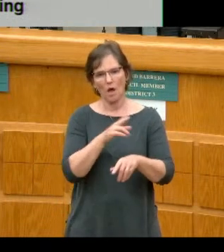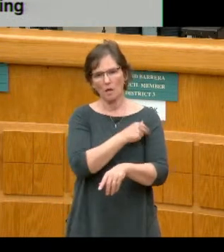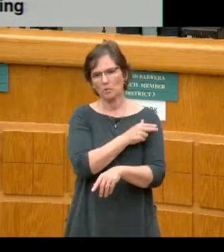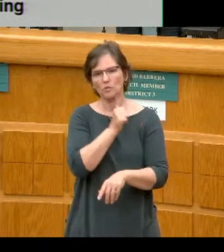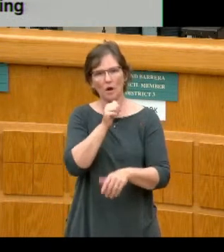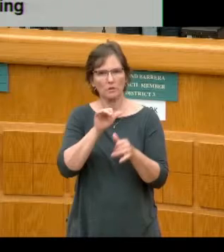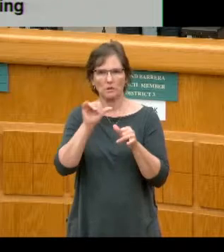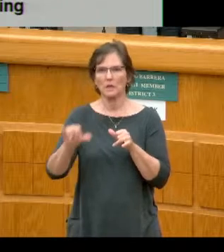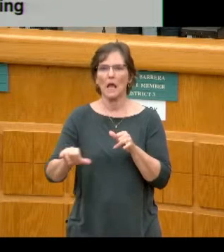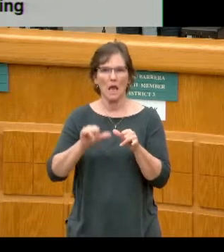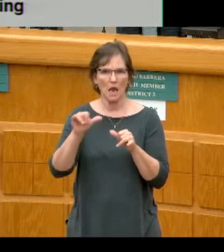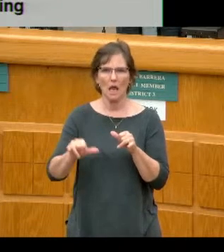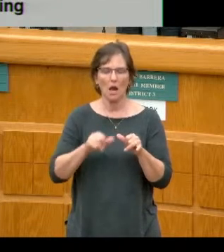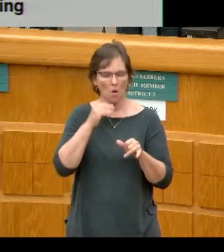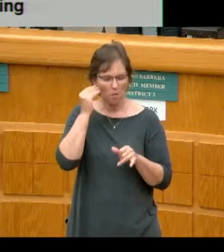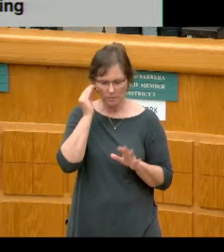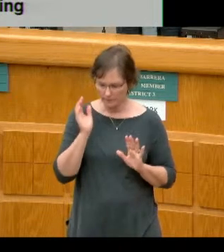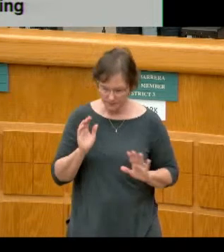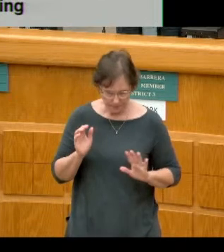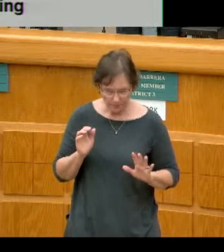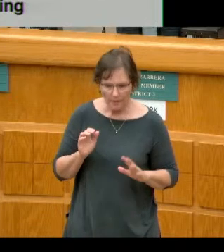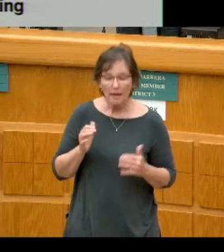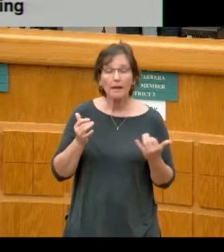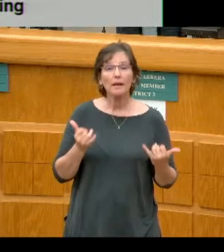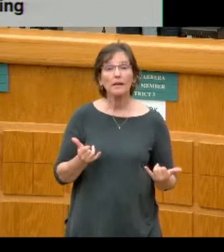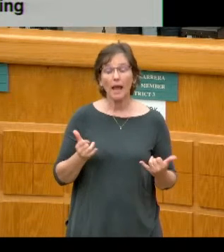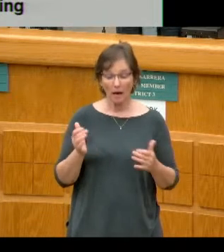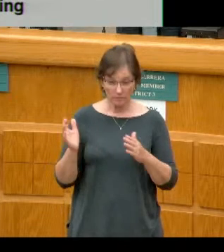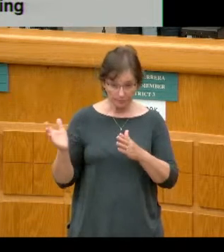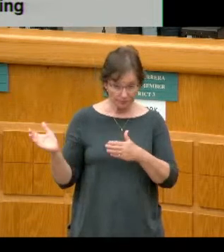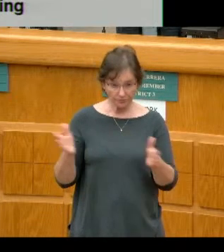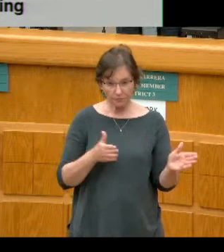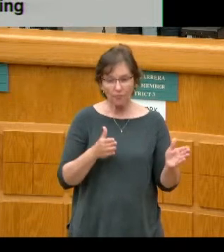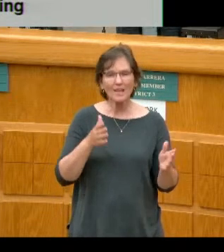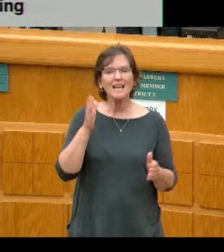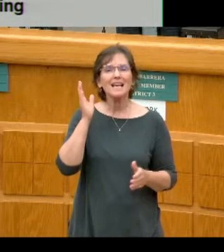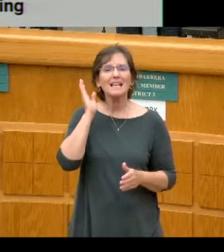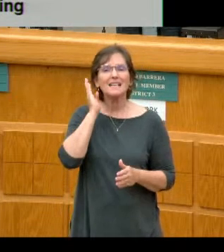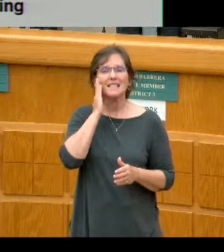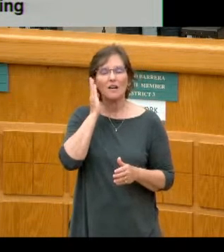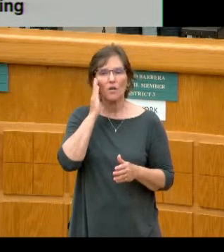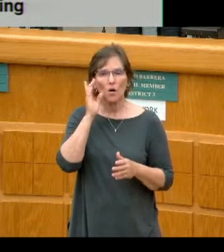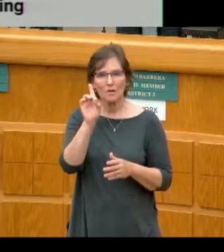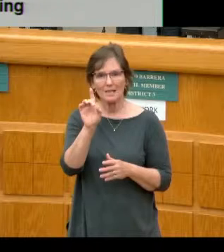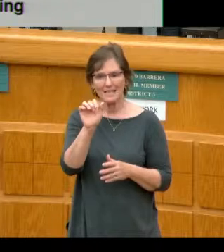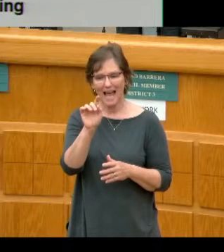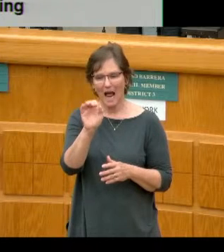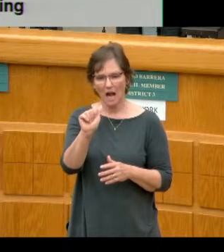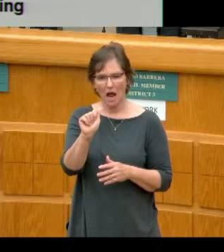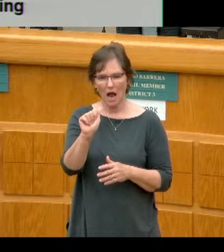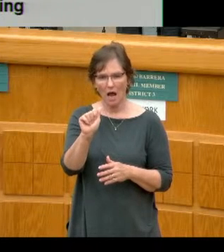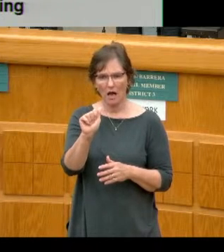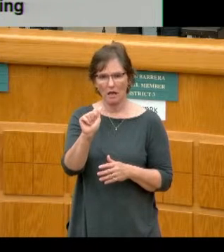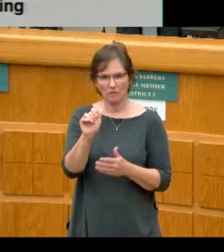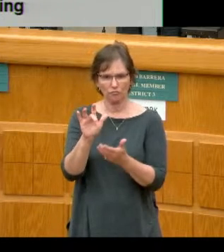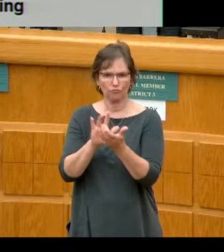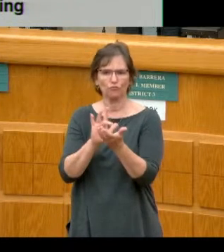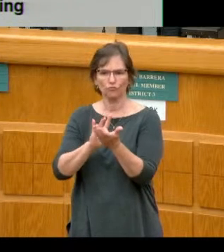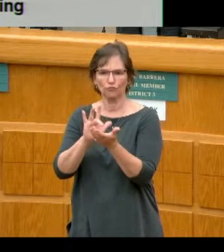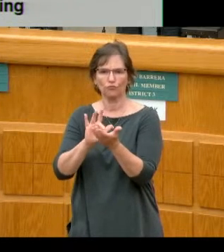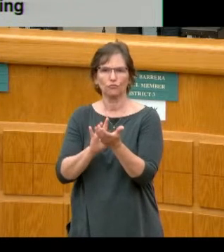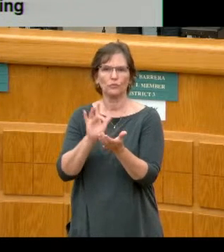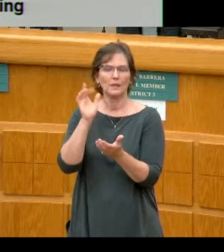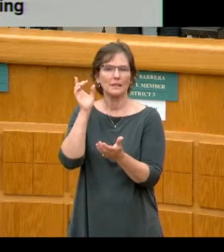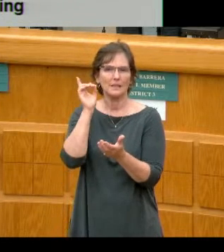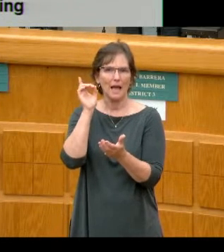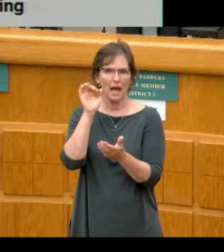you're more likely to say, well, I'm just going to ride this out at home. But don't do that. If you're really sick, you should definitely call your